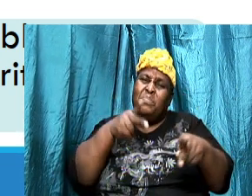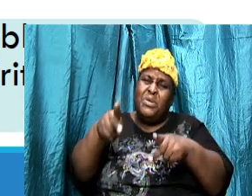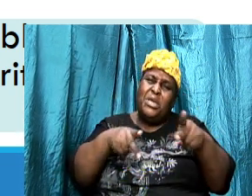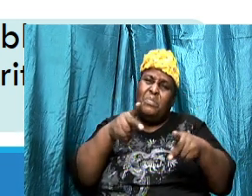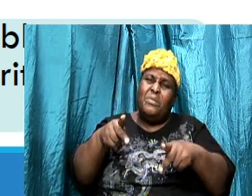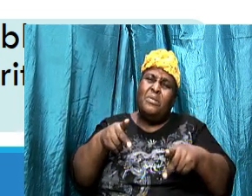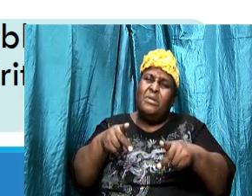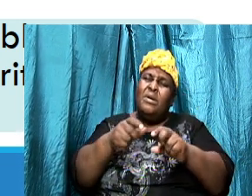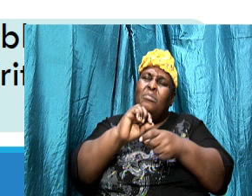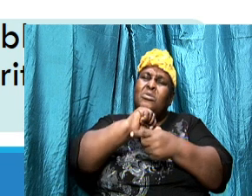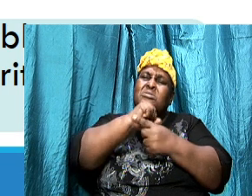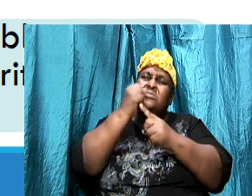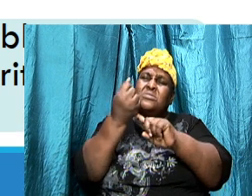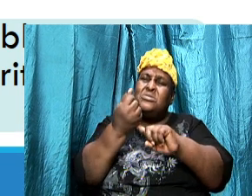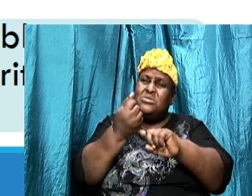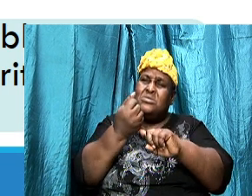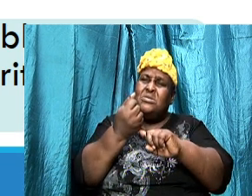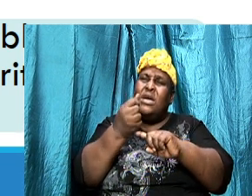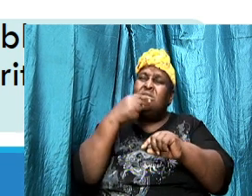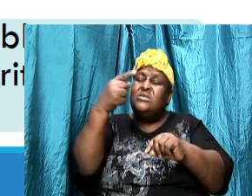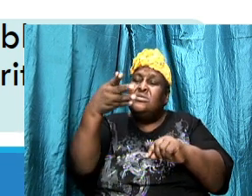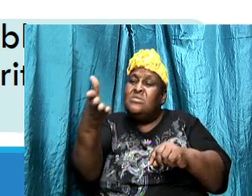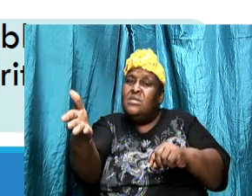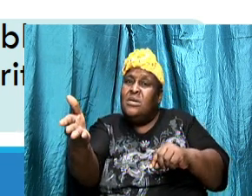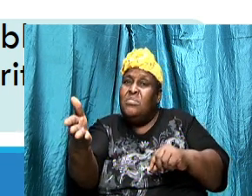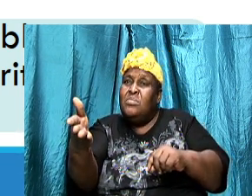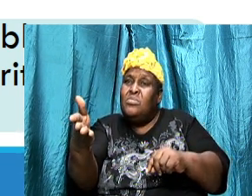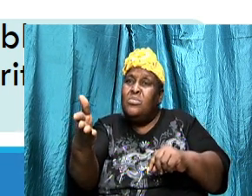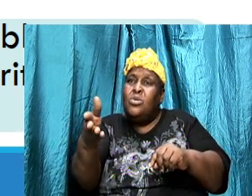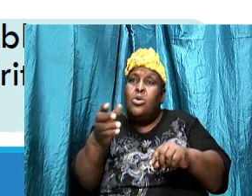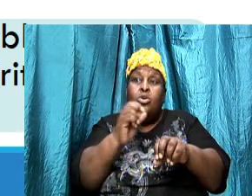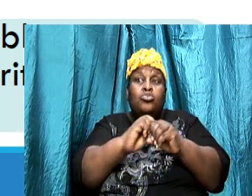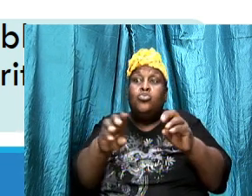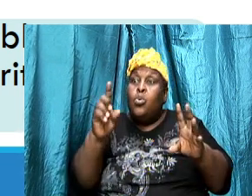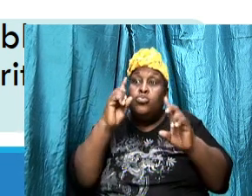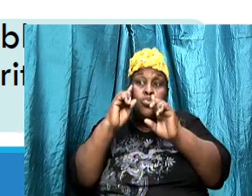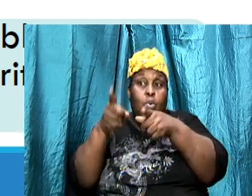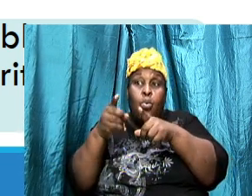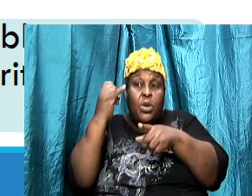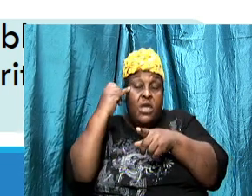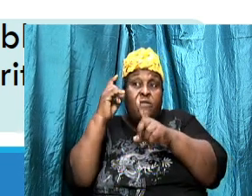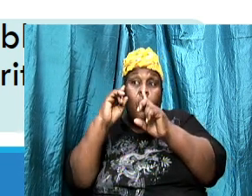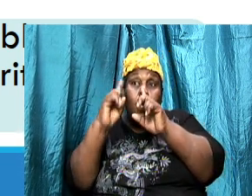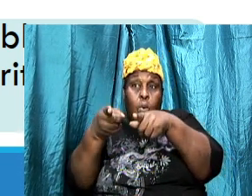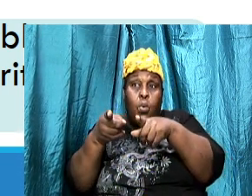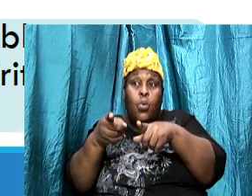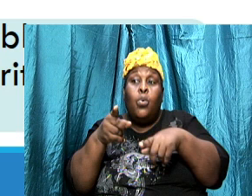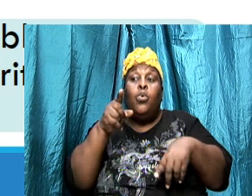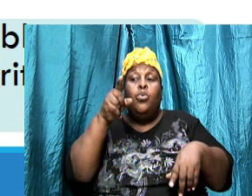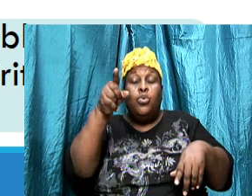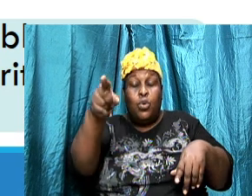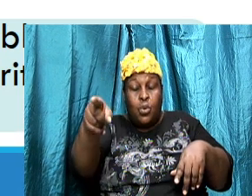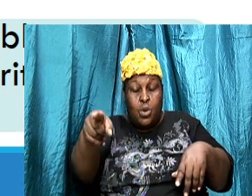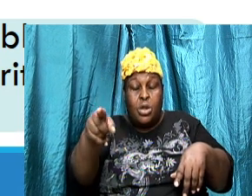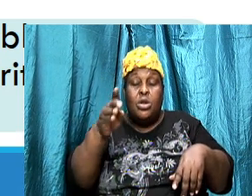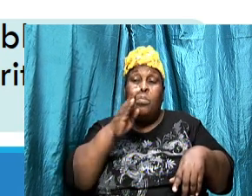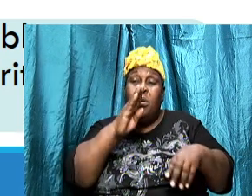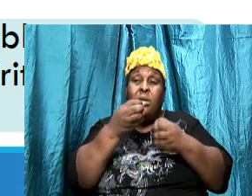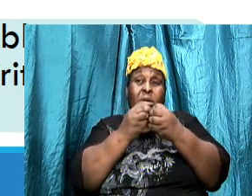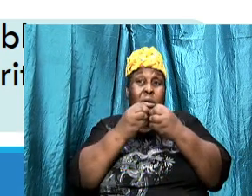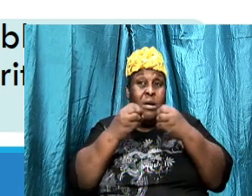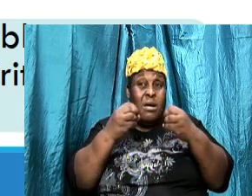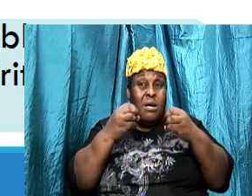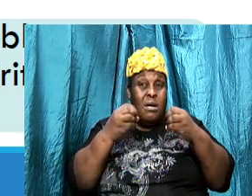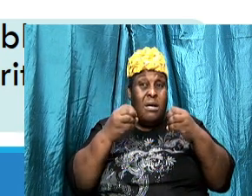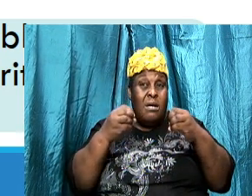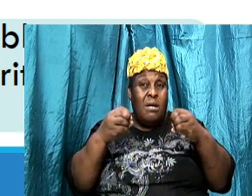the situation. And he said to them, look here, don't go, because if you go, you're going to be, you know, they're going to be lost, a lot